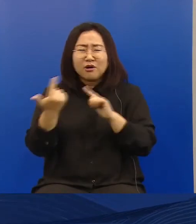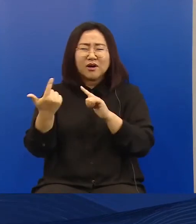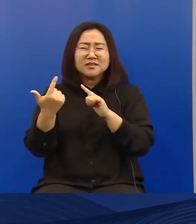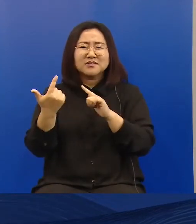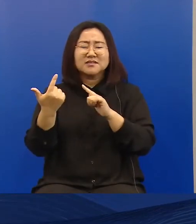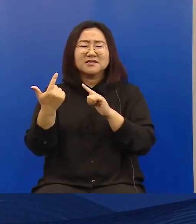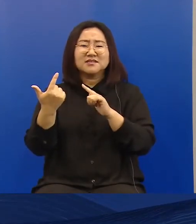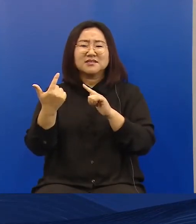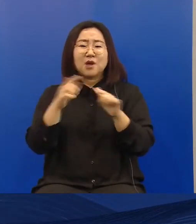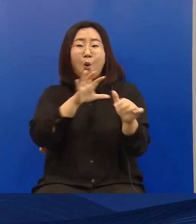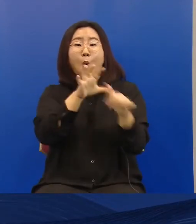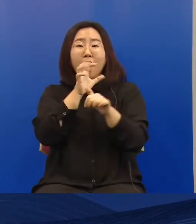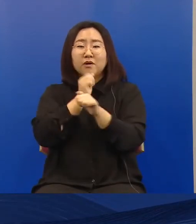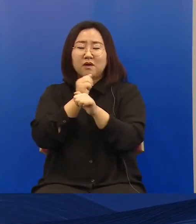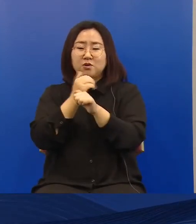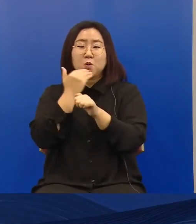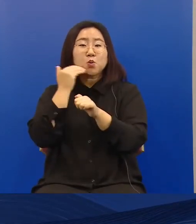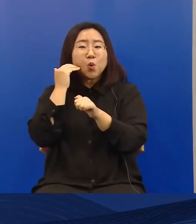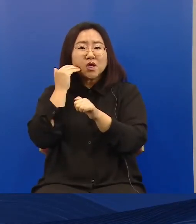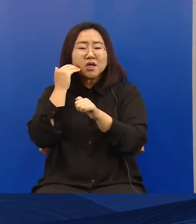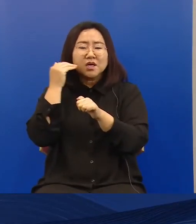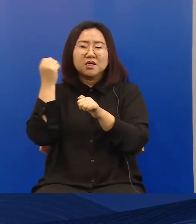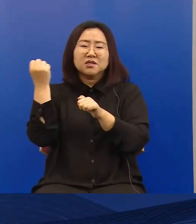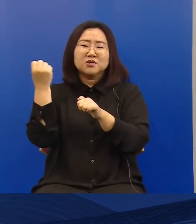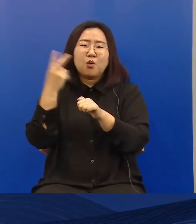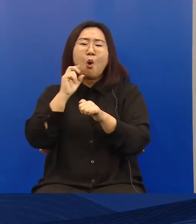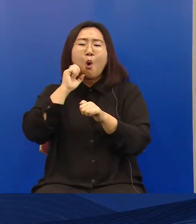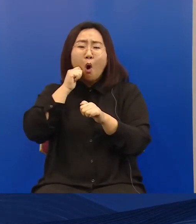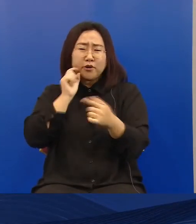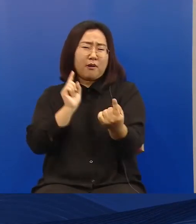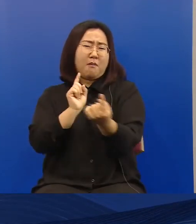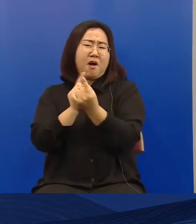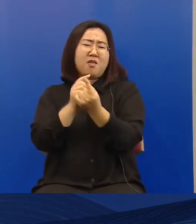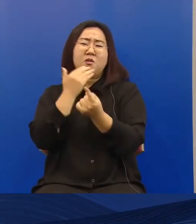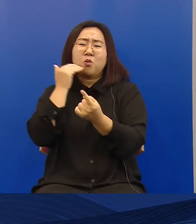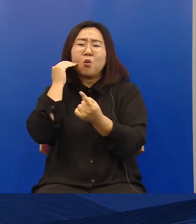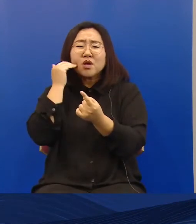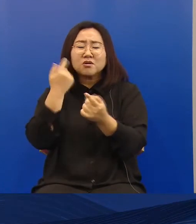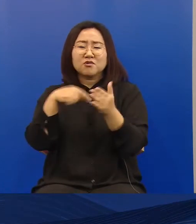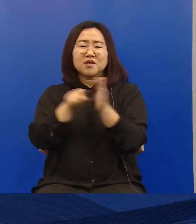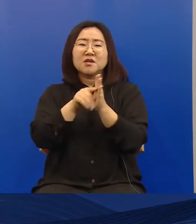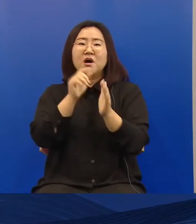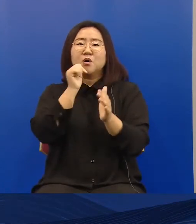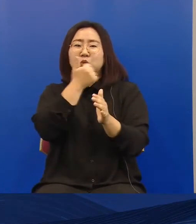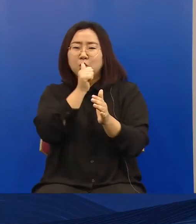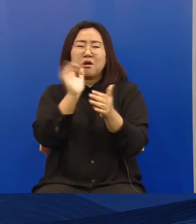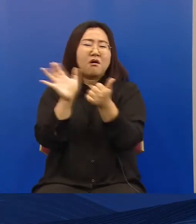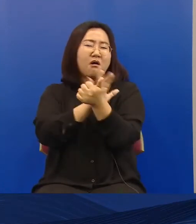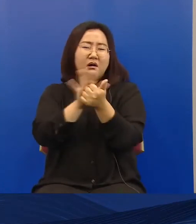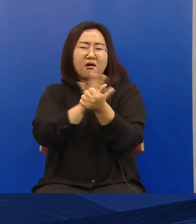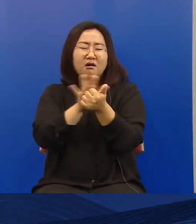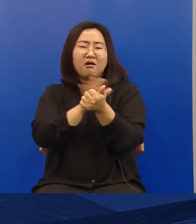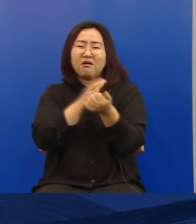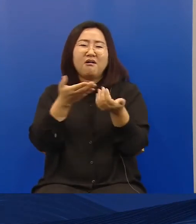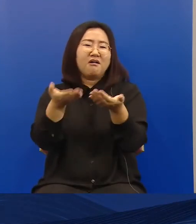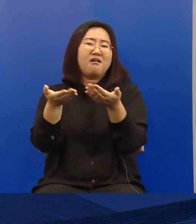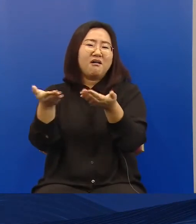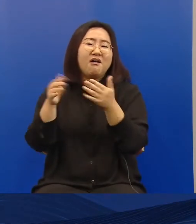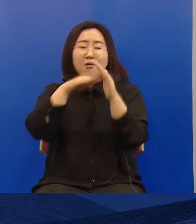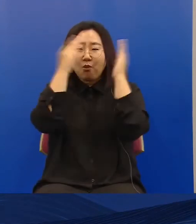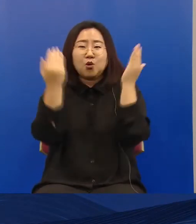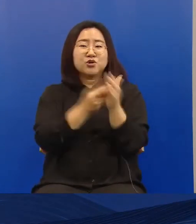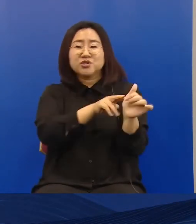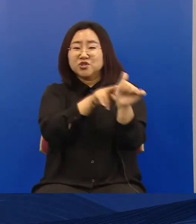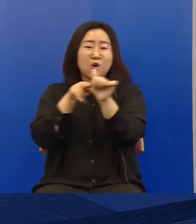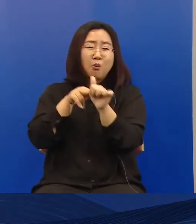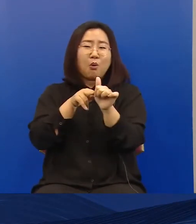sending his speech to all kinds of social media to people with hearing loss with sign language, public sign